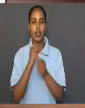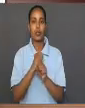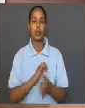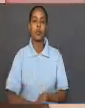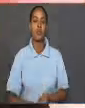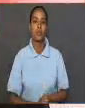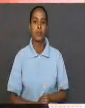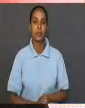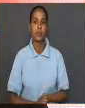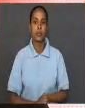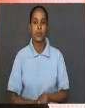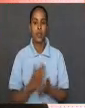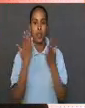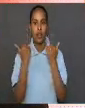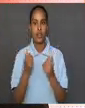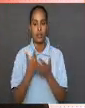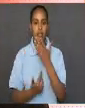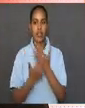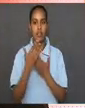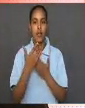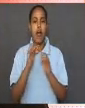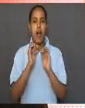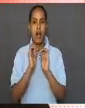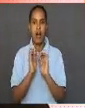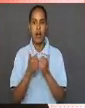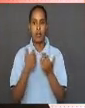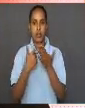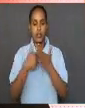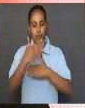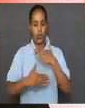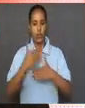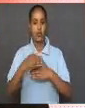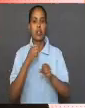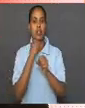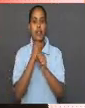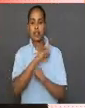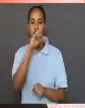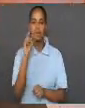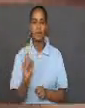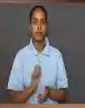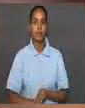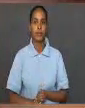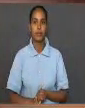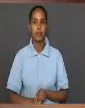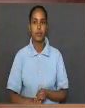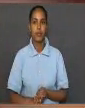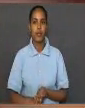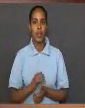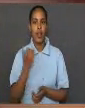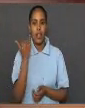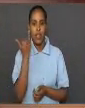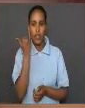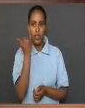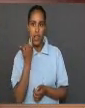job. Let us discuss how this process is done. A